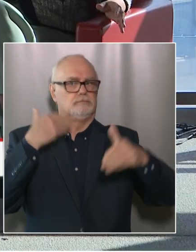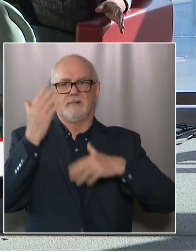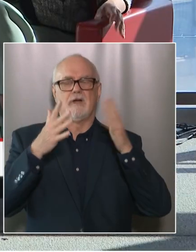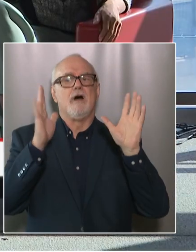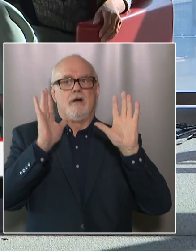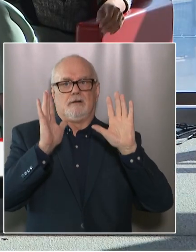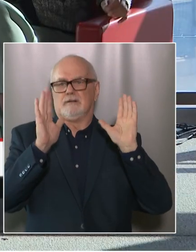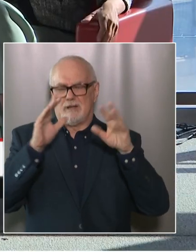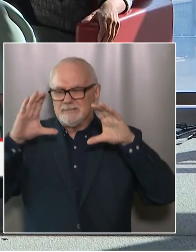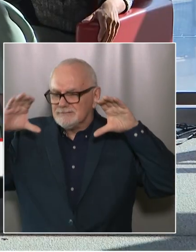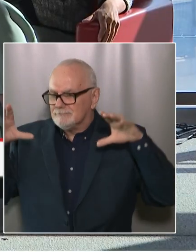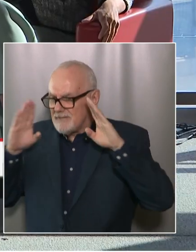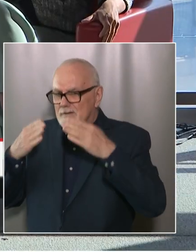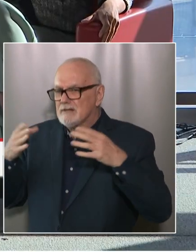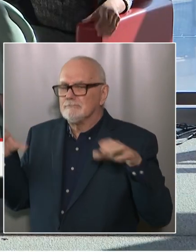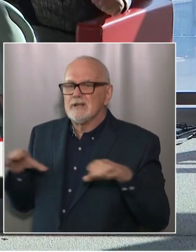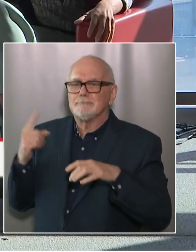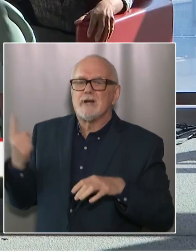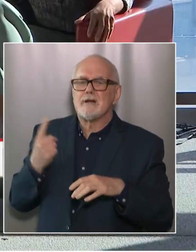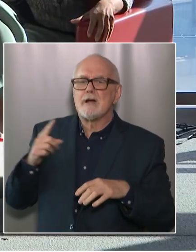or scandalous.